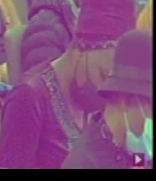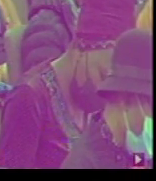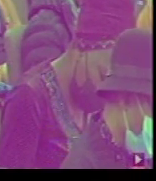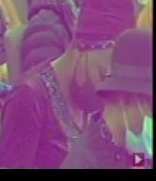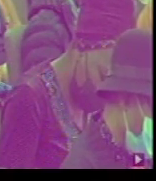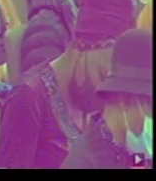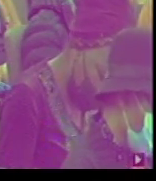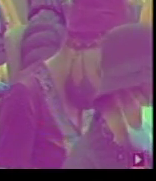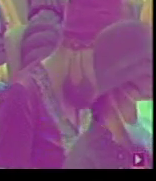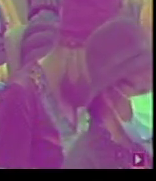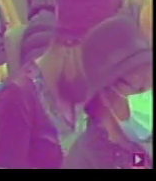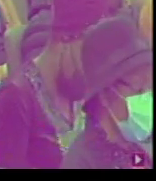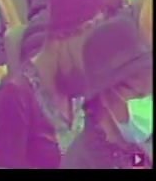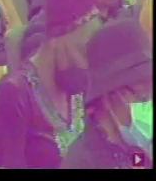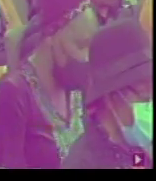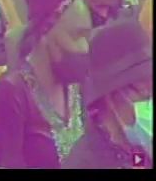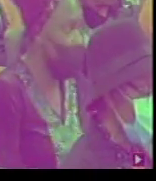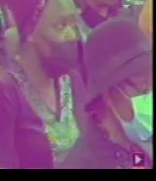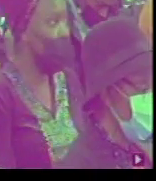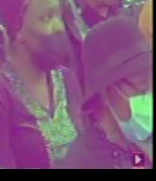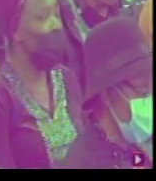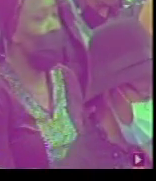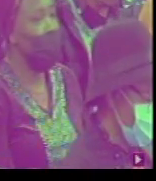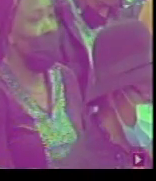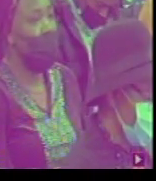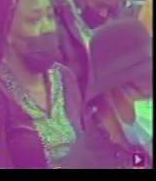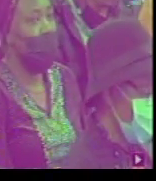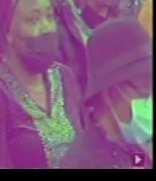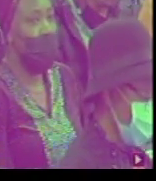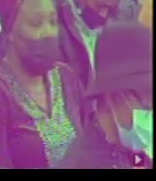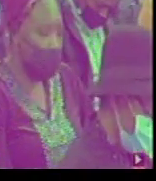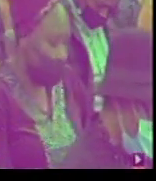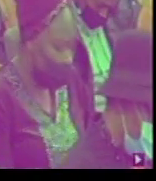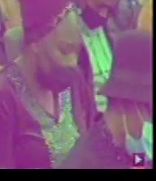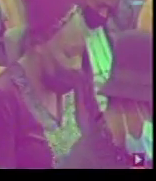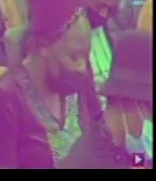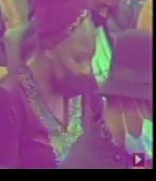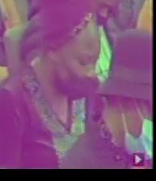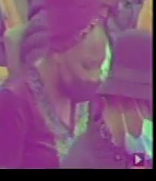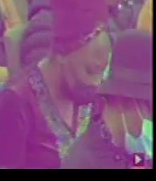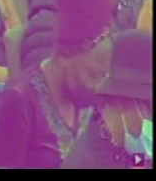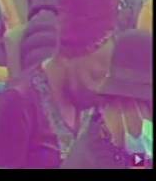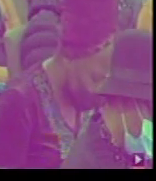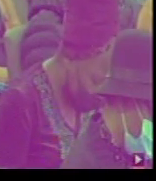you. Amen. My soul shall not abhor you.